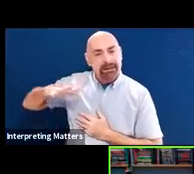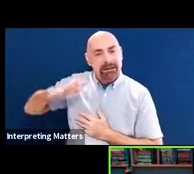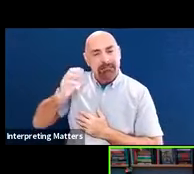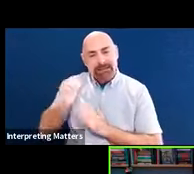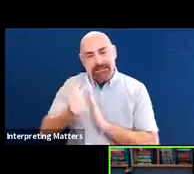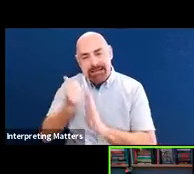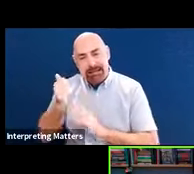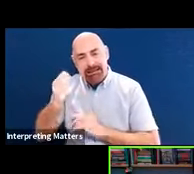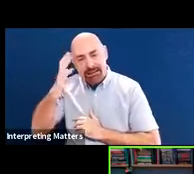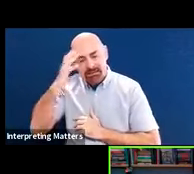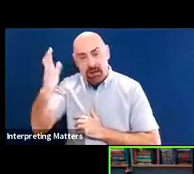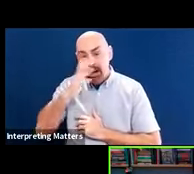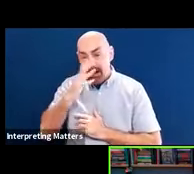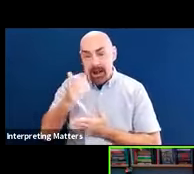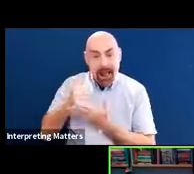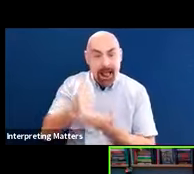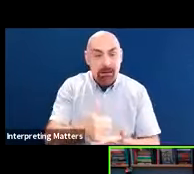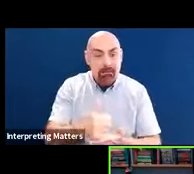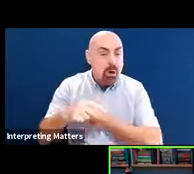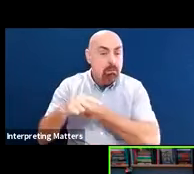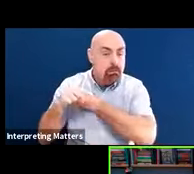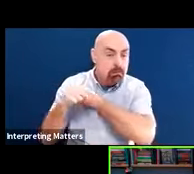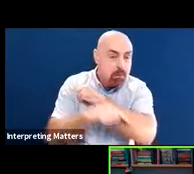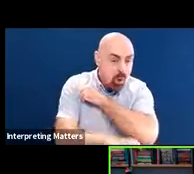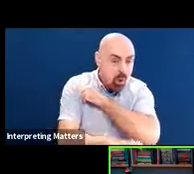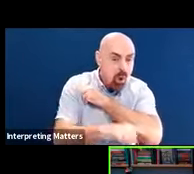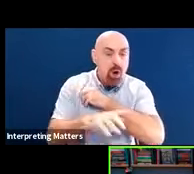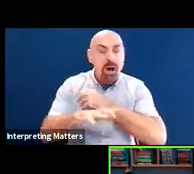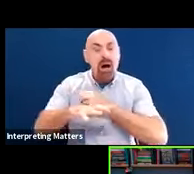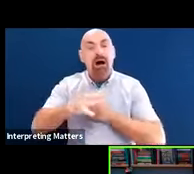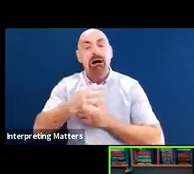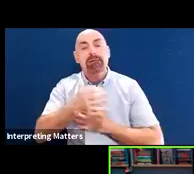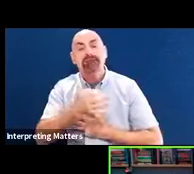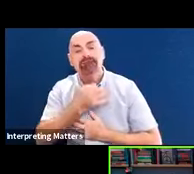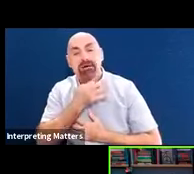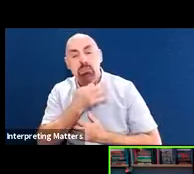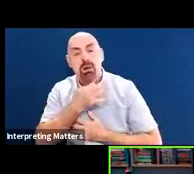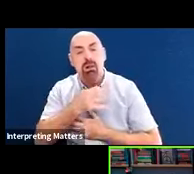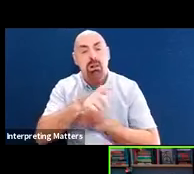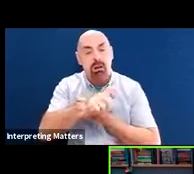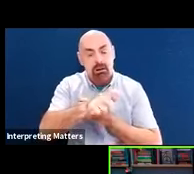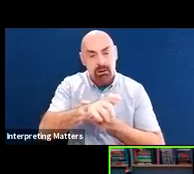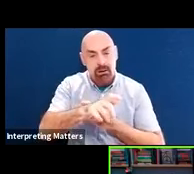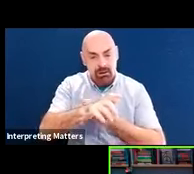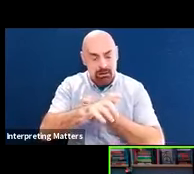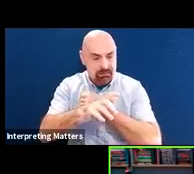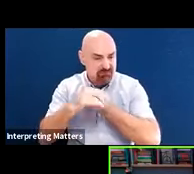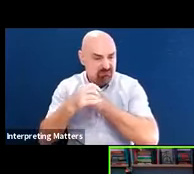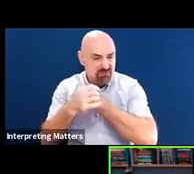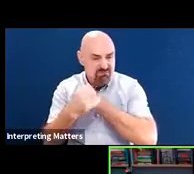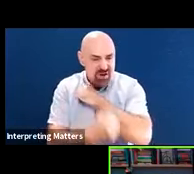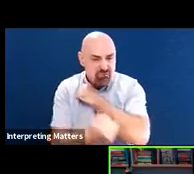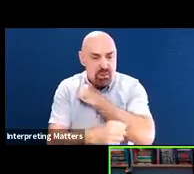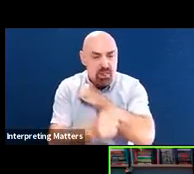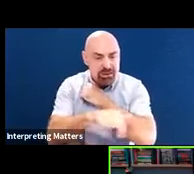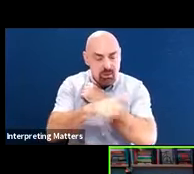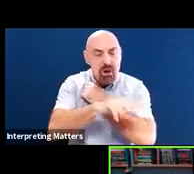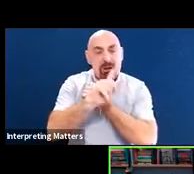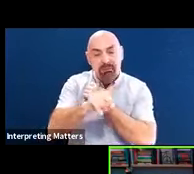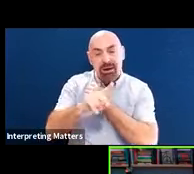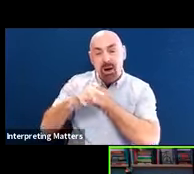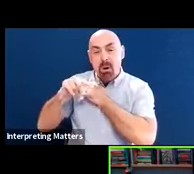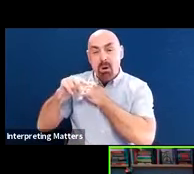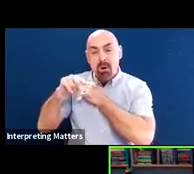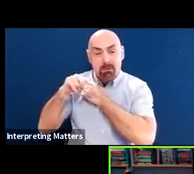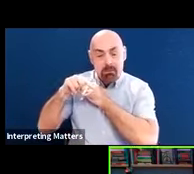poor and vulnerable people across space. I think what they're not very good at doing is doing the same for poor or